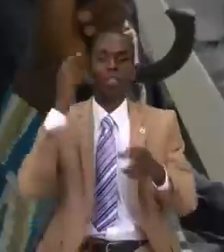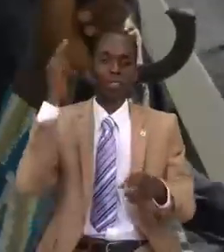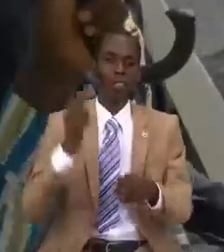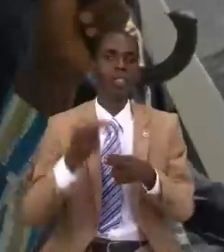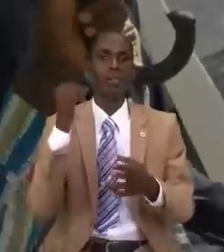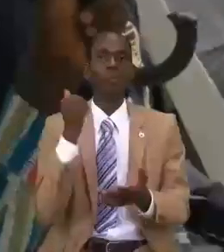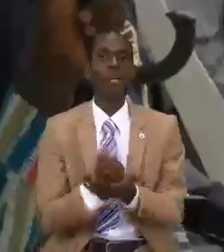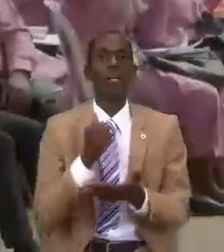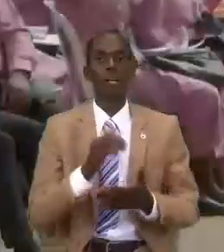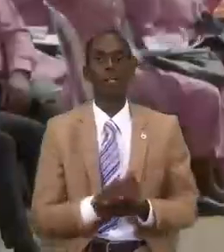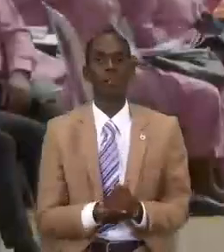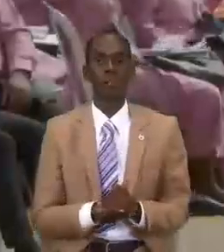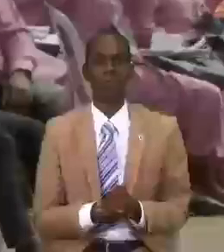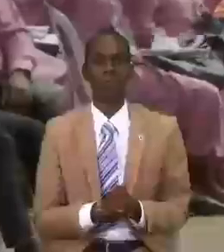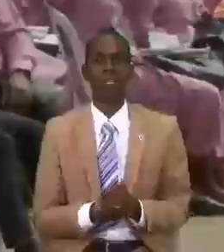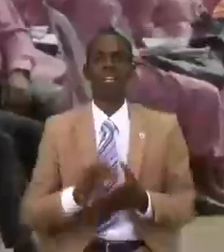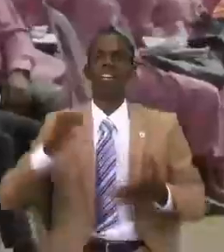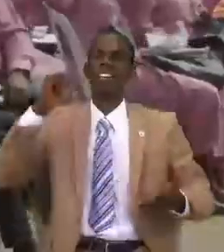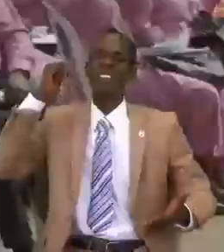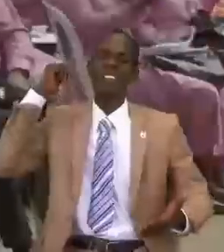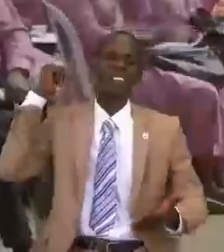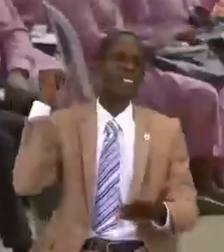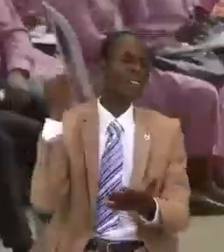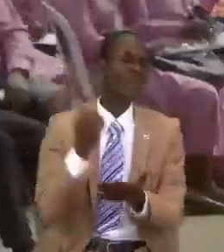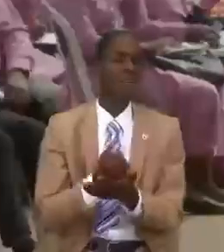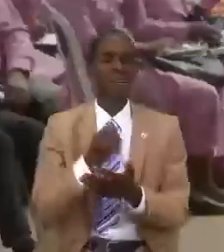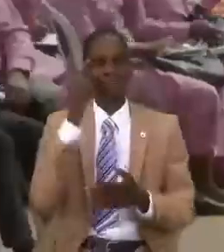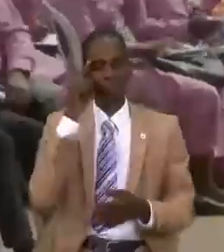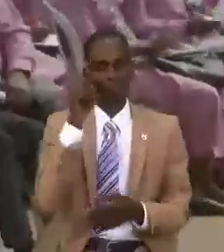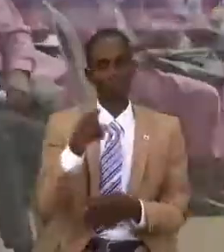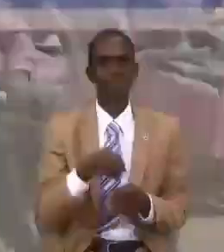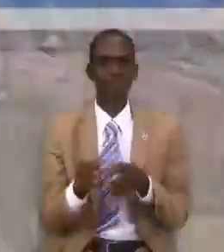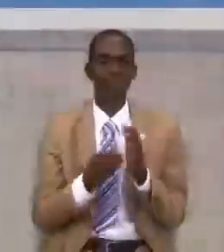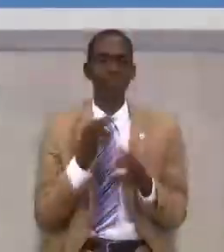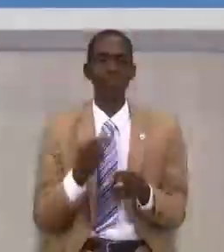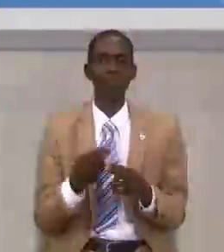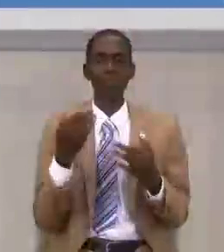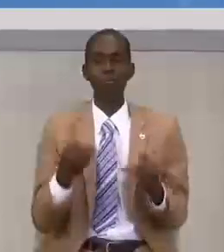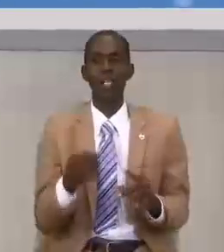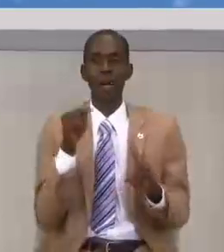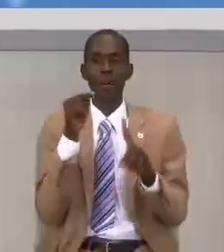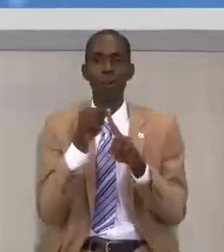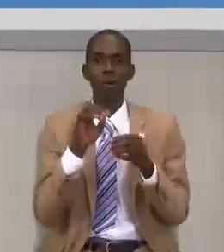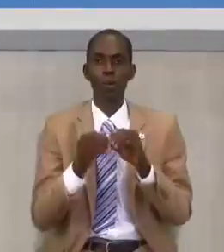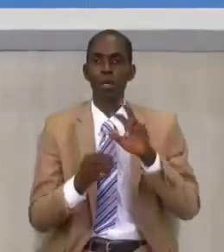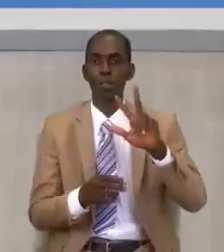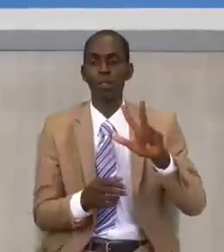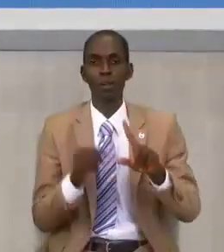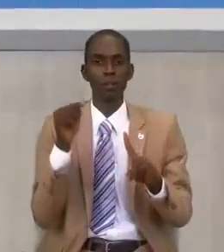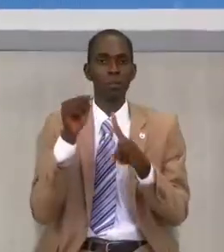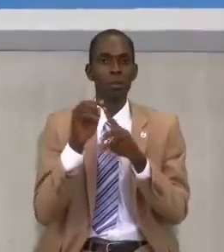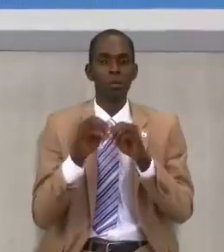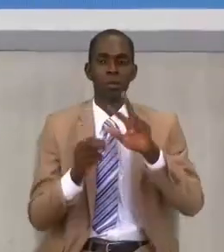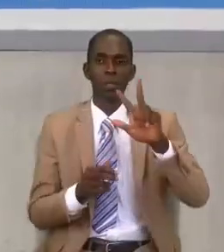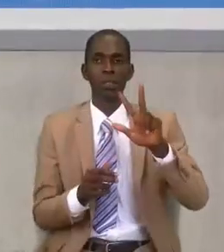Amen for you. We're coming to number three now. Number three is consecration and